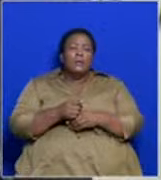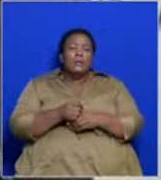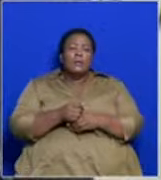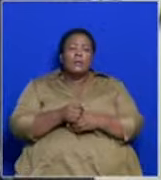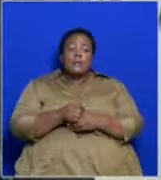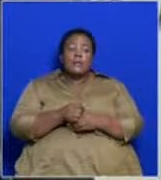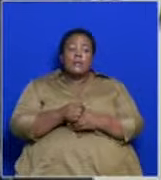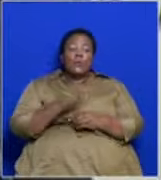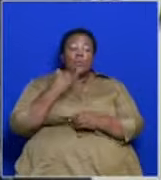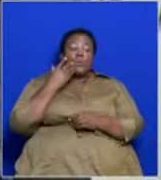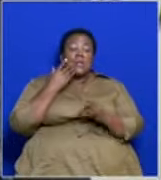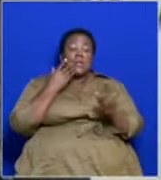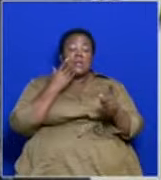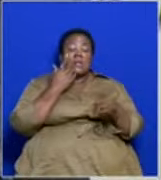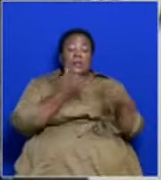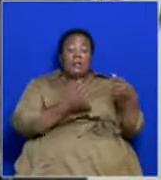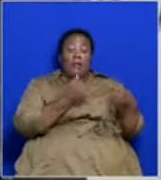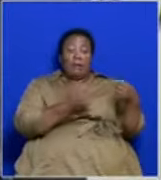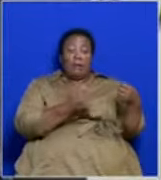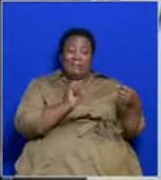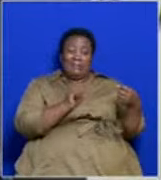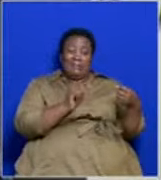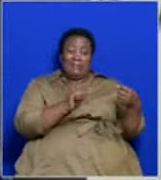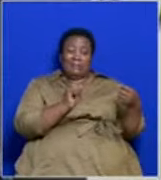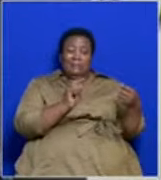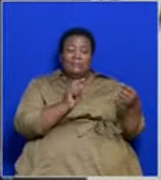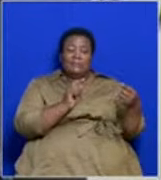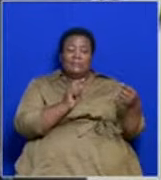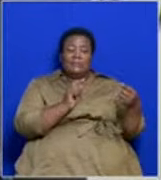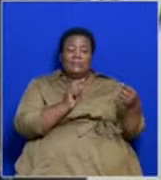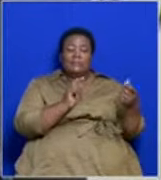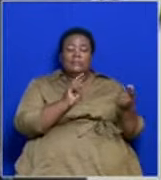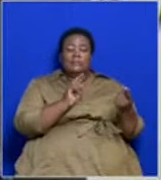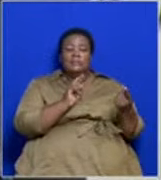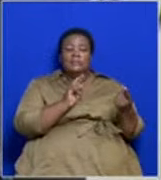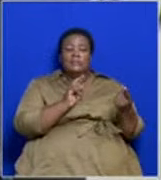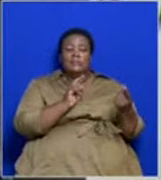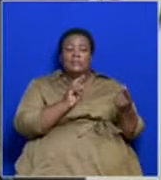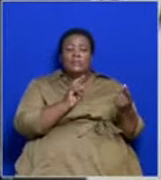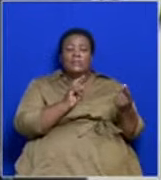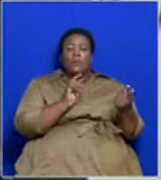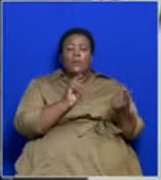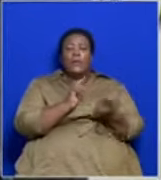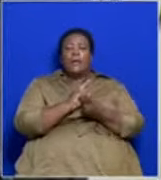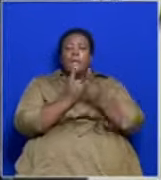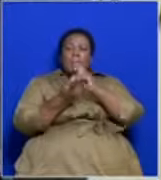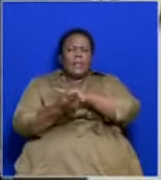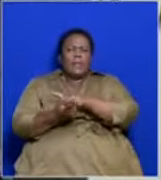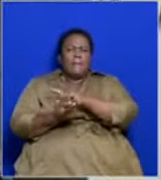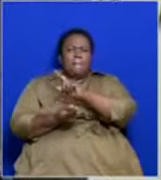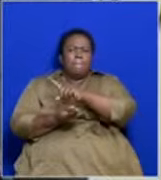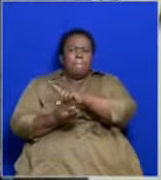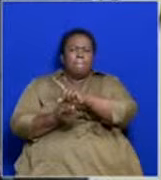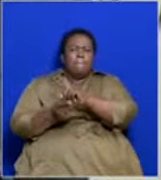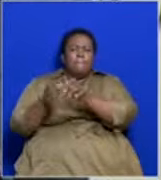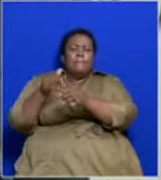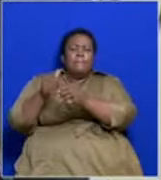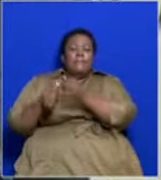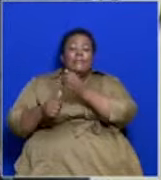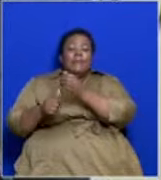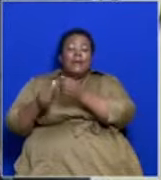became the asset of the city of Ekurhuleni, if it is taken out of the city of